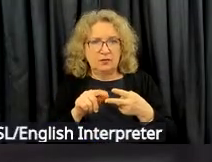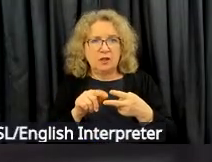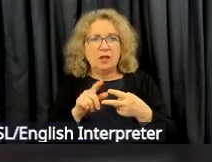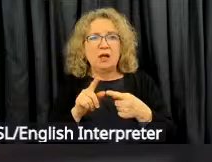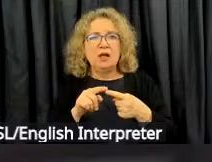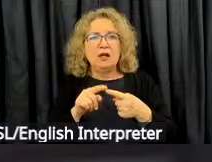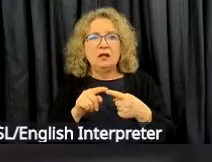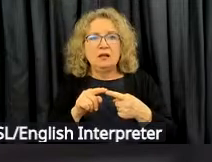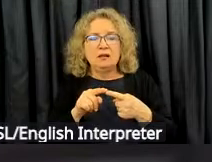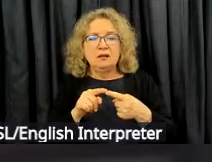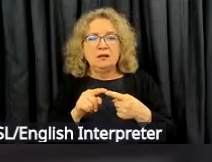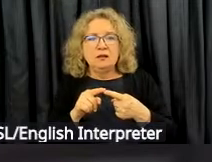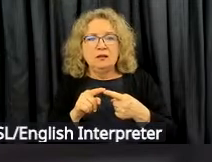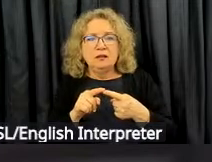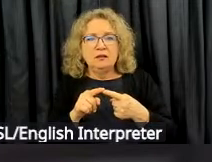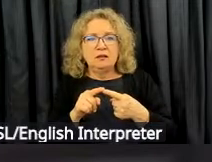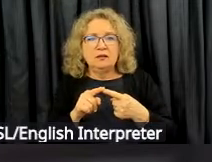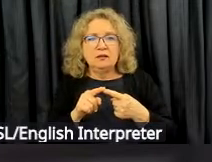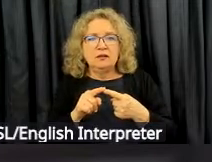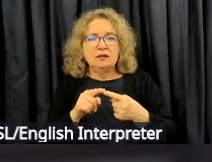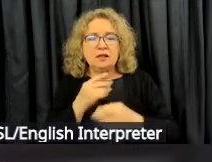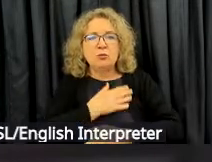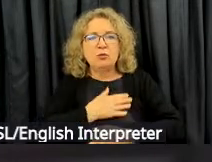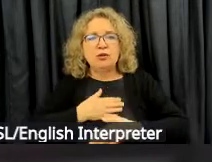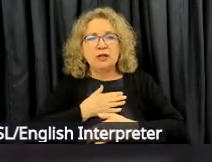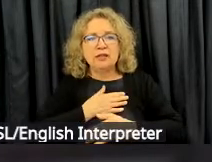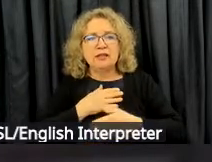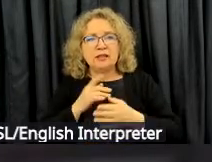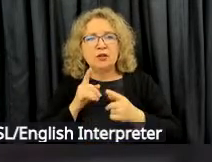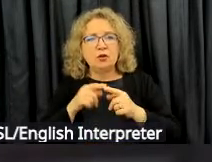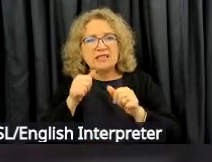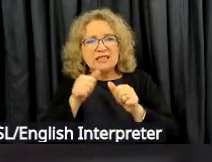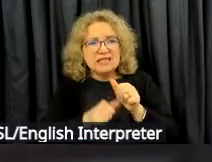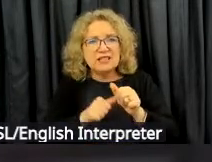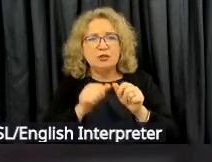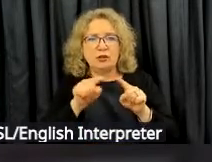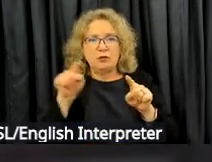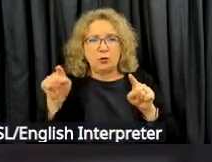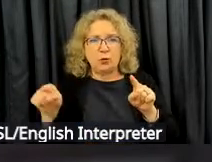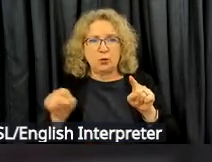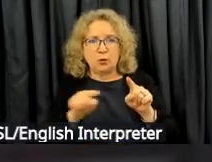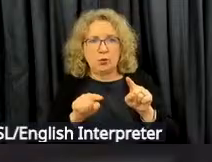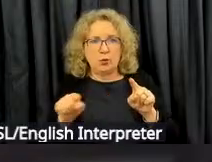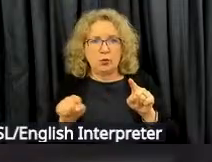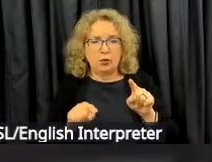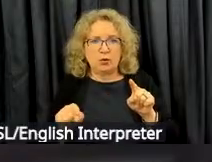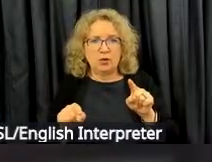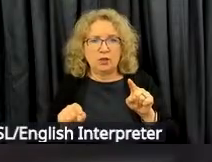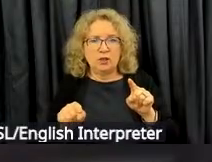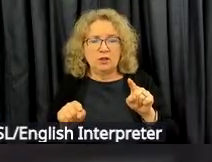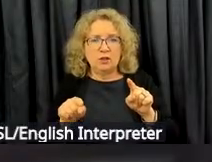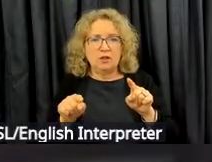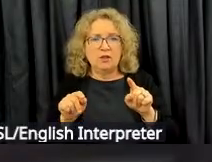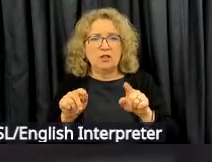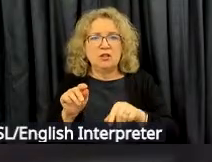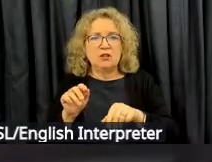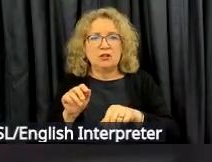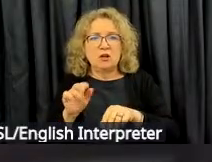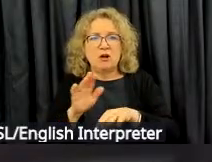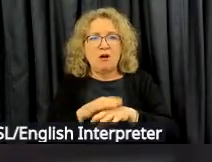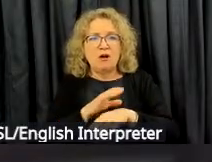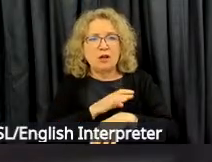is an appreciation to each and every one of you that have served on the